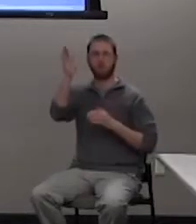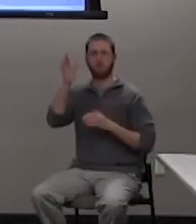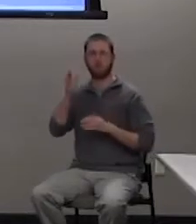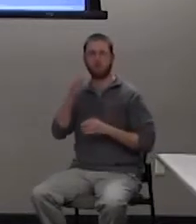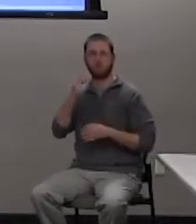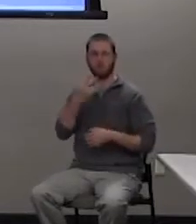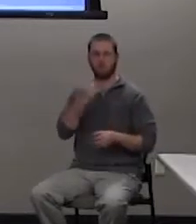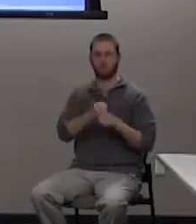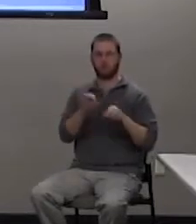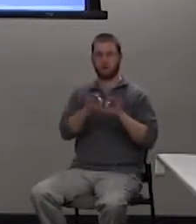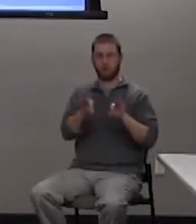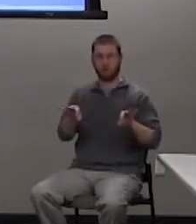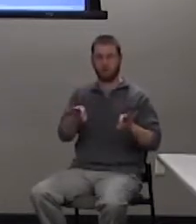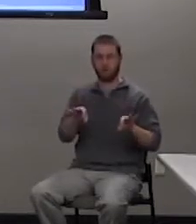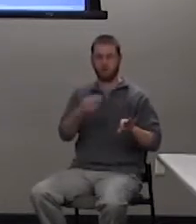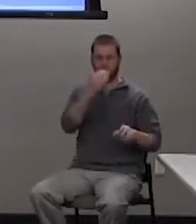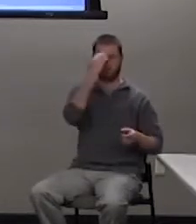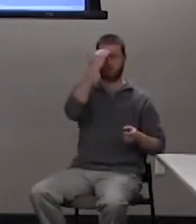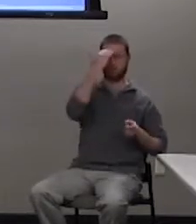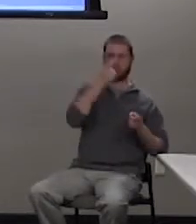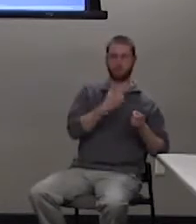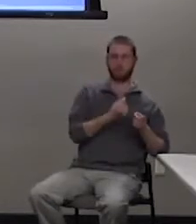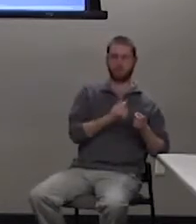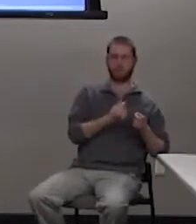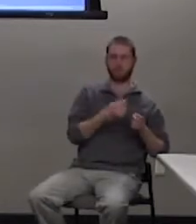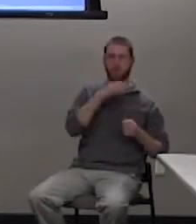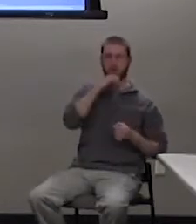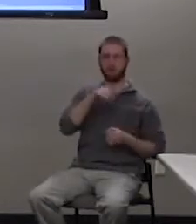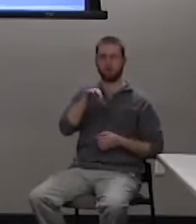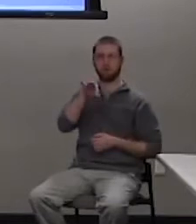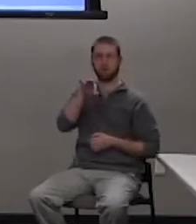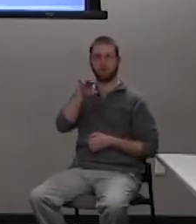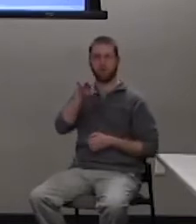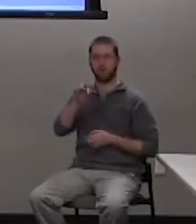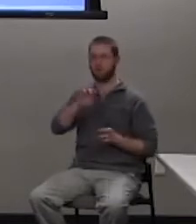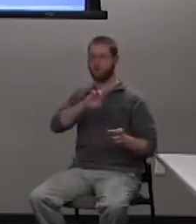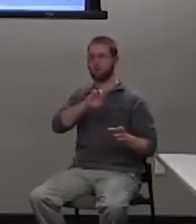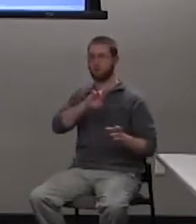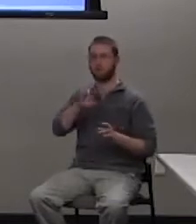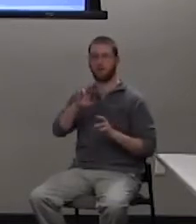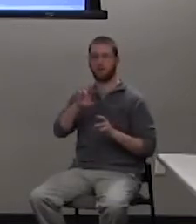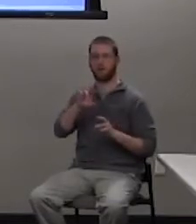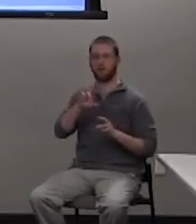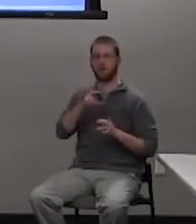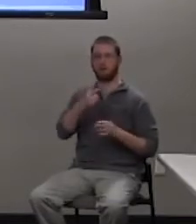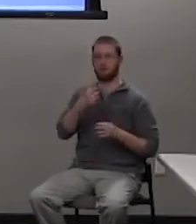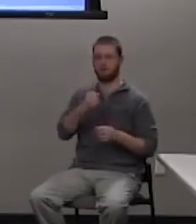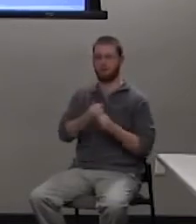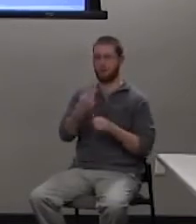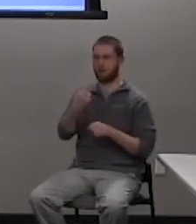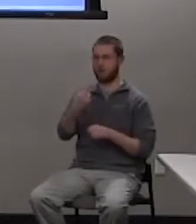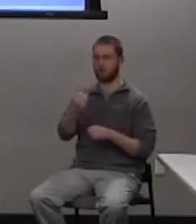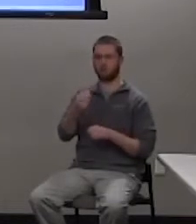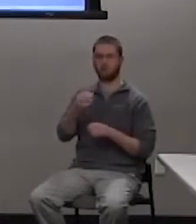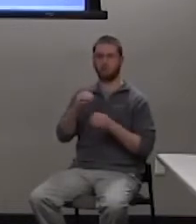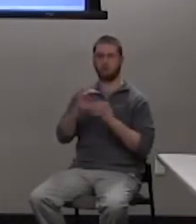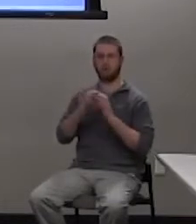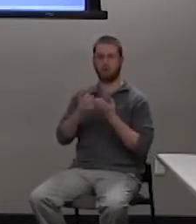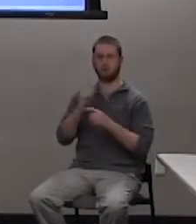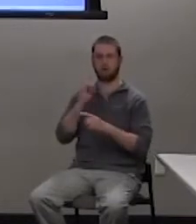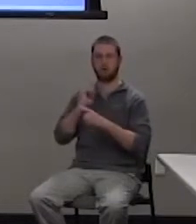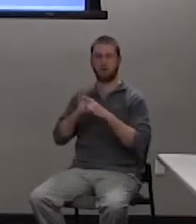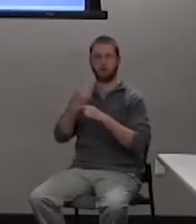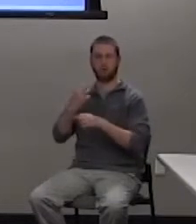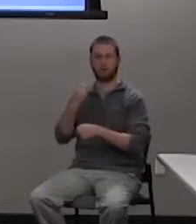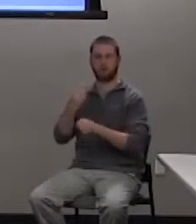need a 2-year college degree, by the time you're 19, you between your high school courses and 1 year of training, you're